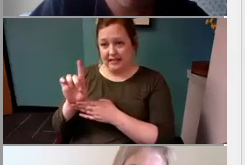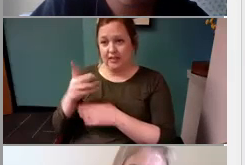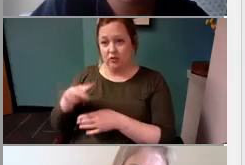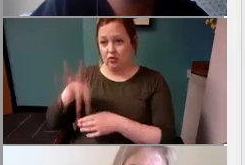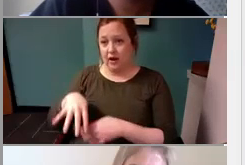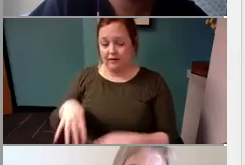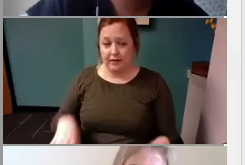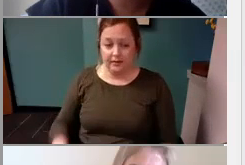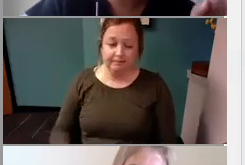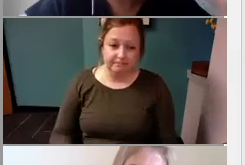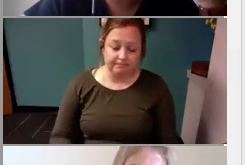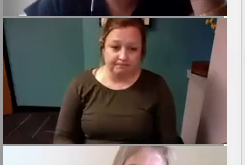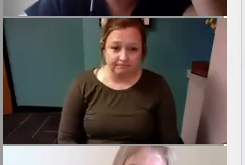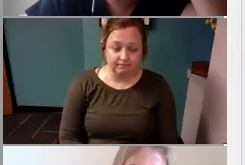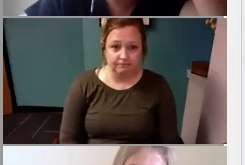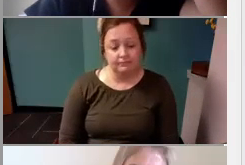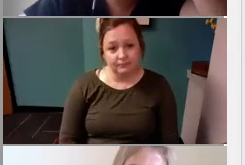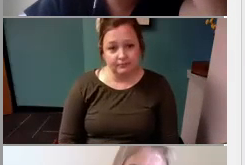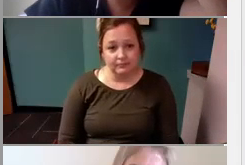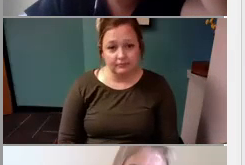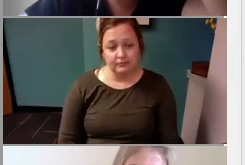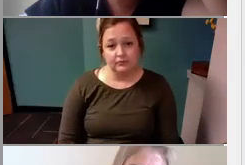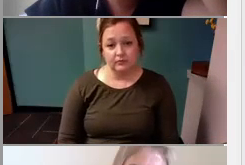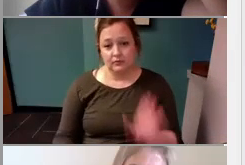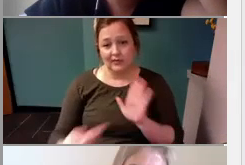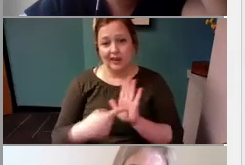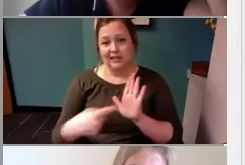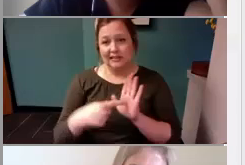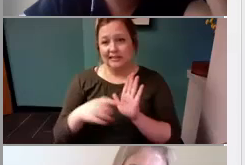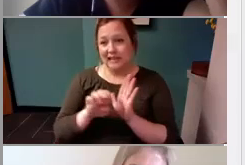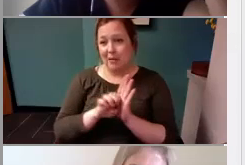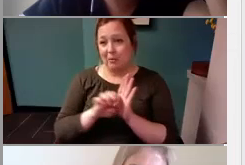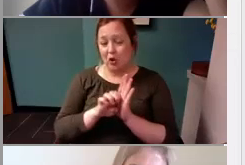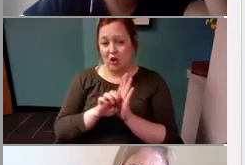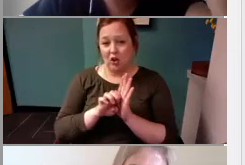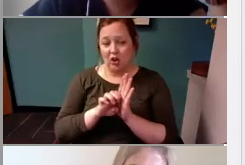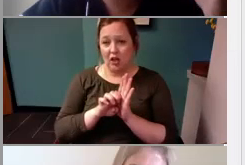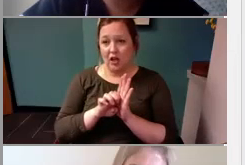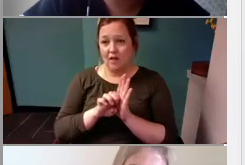let's see. So this is an example of a directed graph. I'll come to this. Let's see.